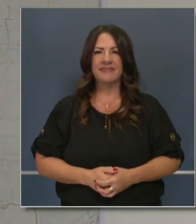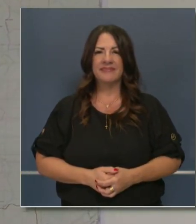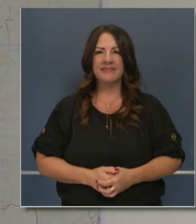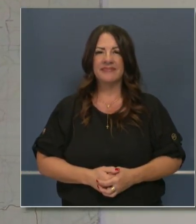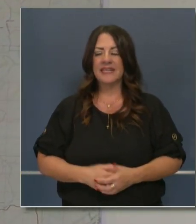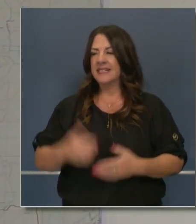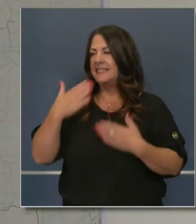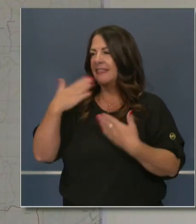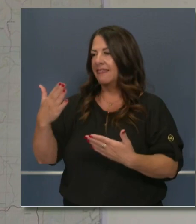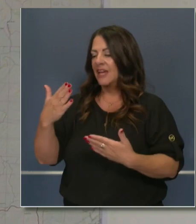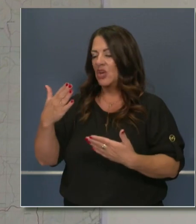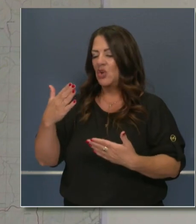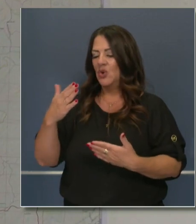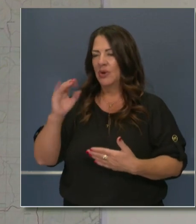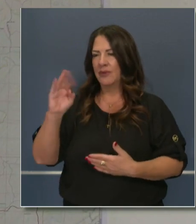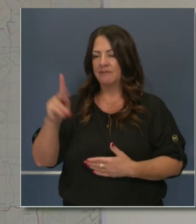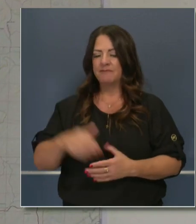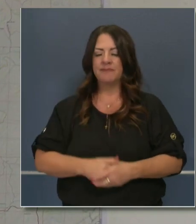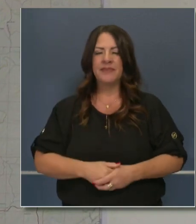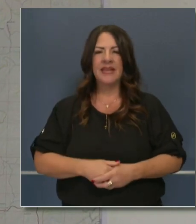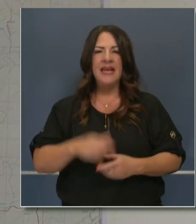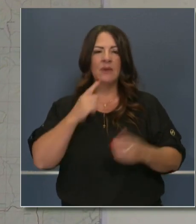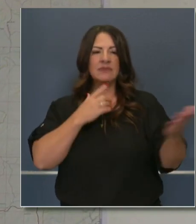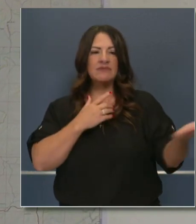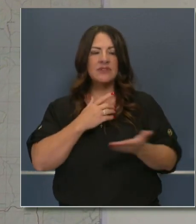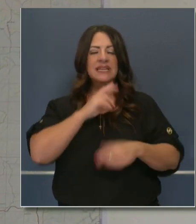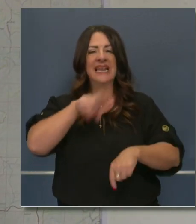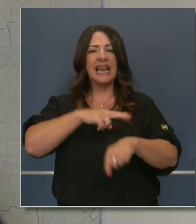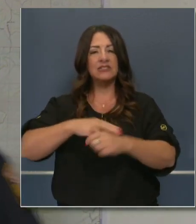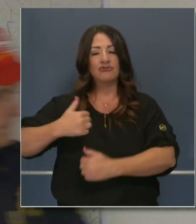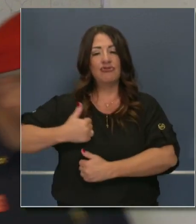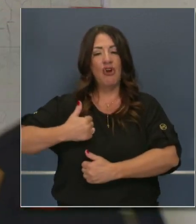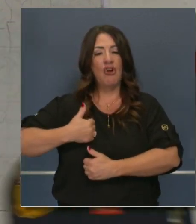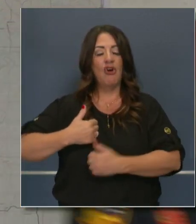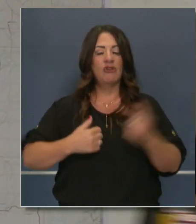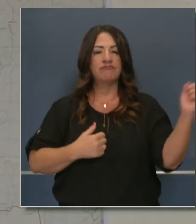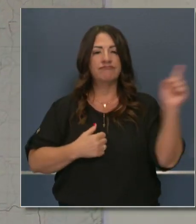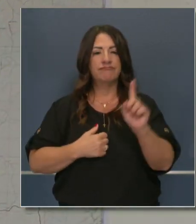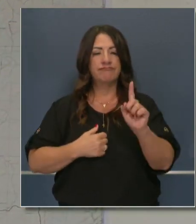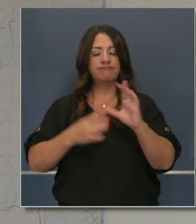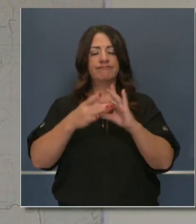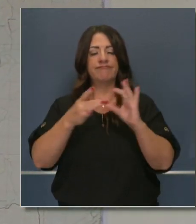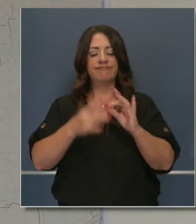Thank you, Director. Now I'd like to invite up National Guard General Baldwin for an update.